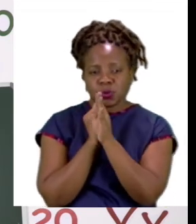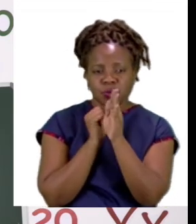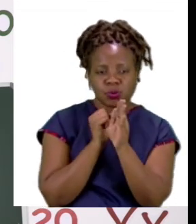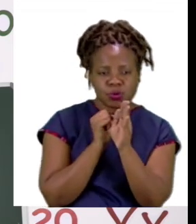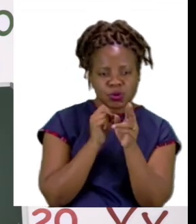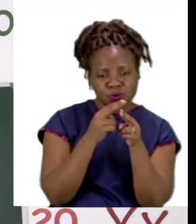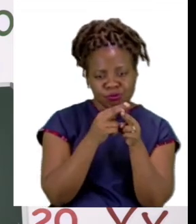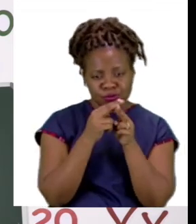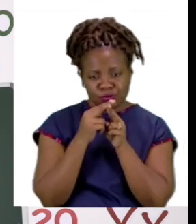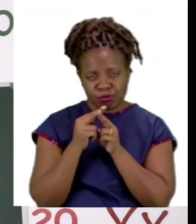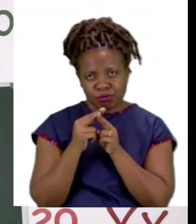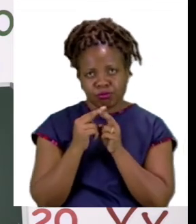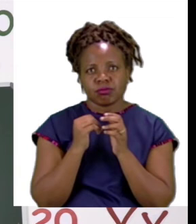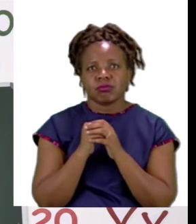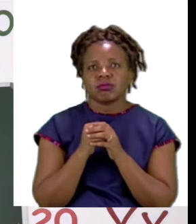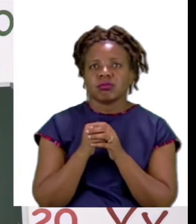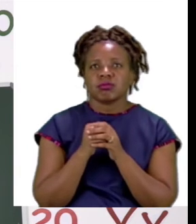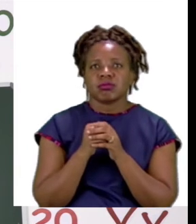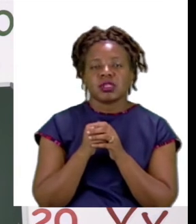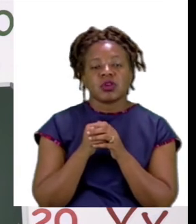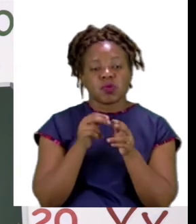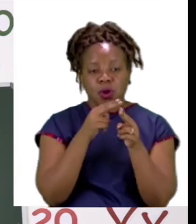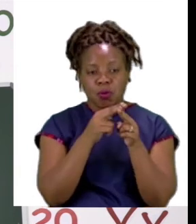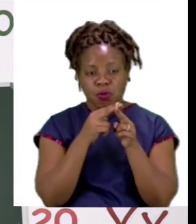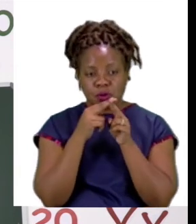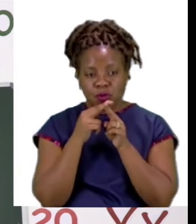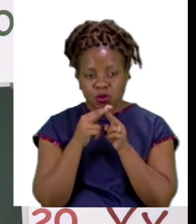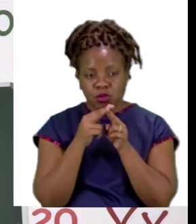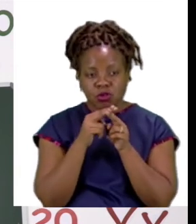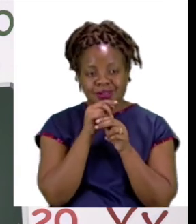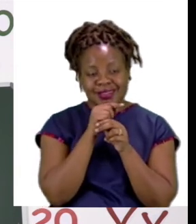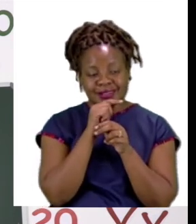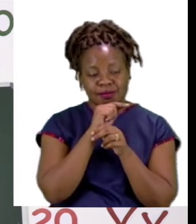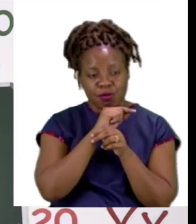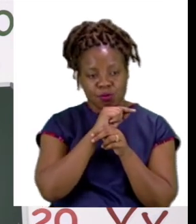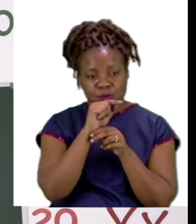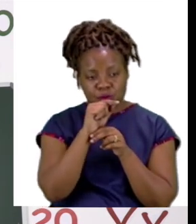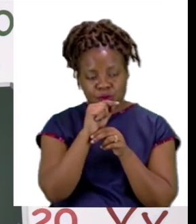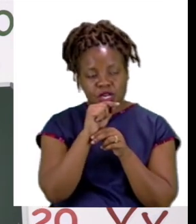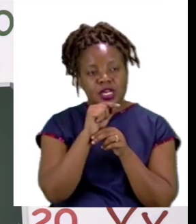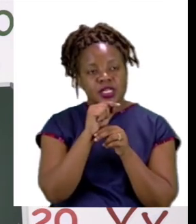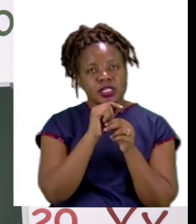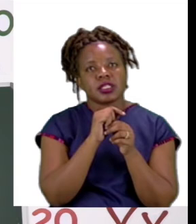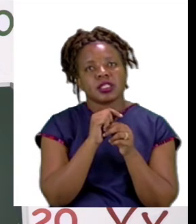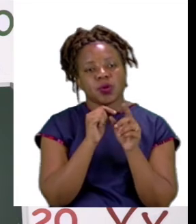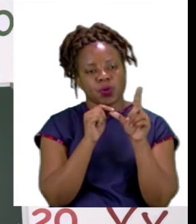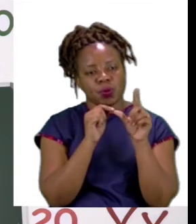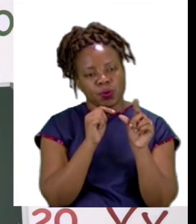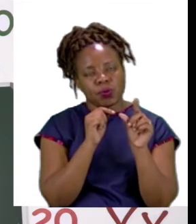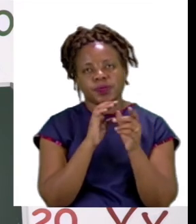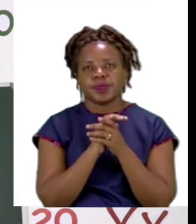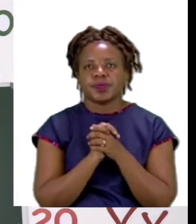10. Now if you ask for a 10, you put a 1 next to the number that couldn't, and then you